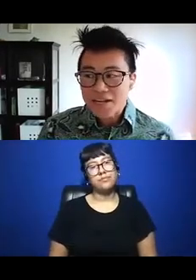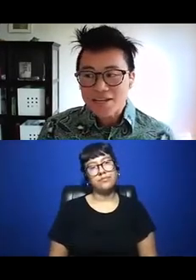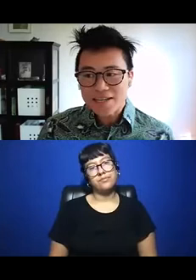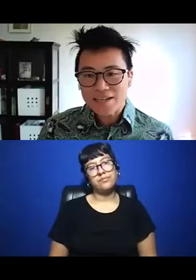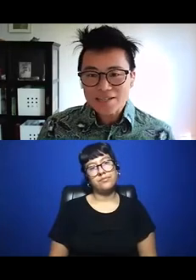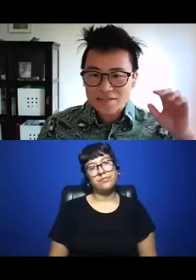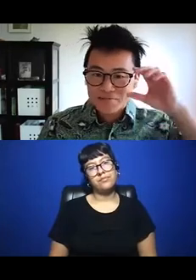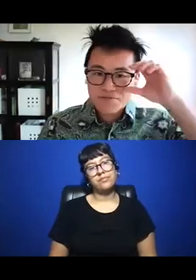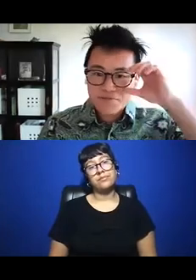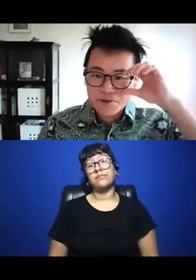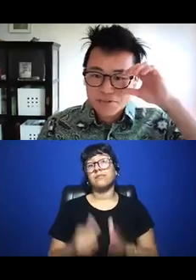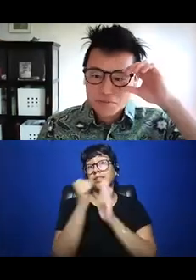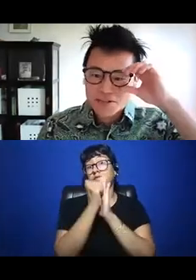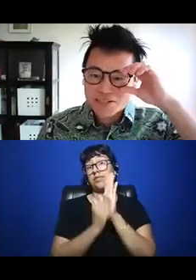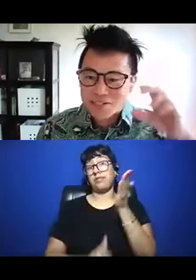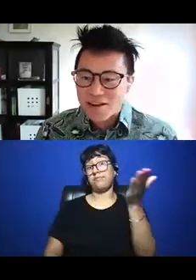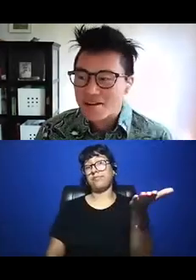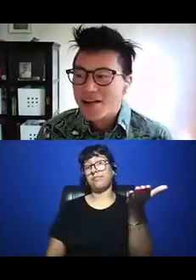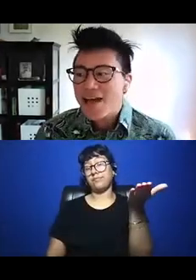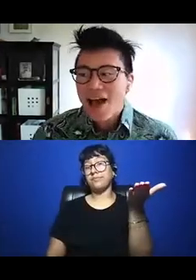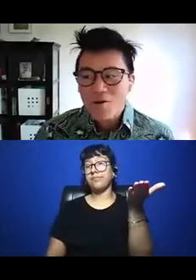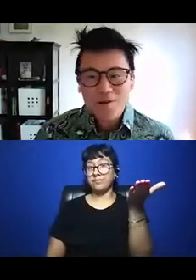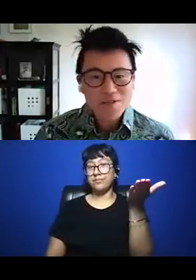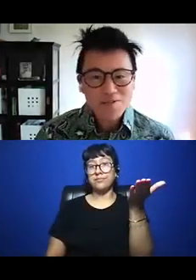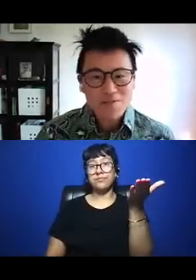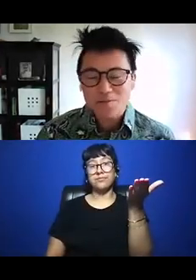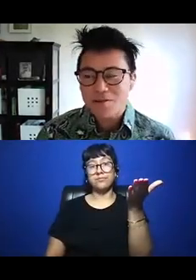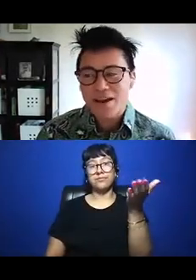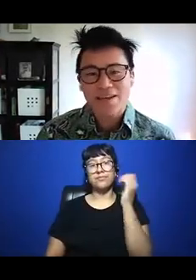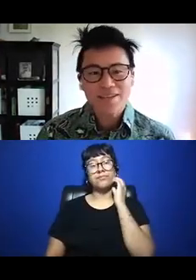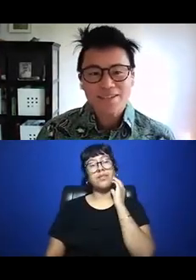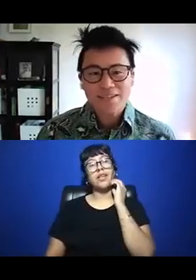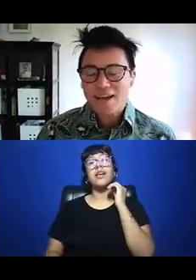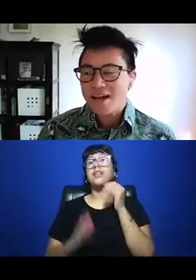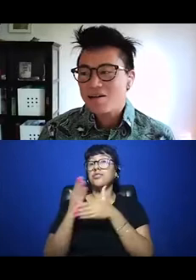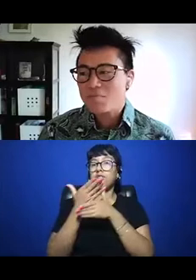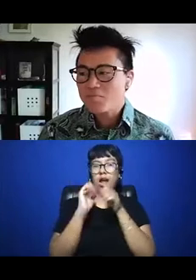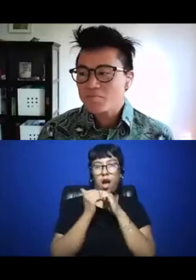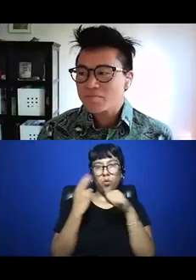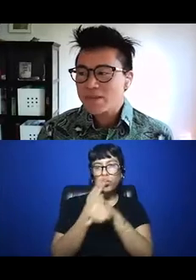The agenda is, first, we're going to share how we're choosing tools already.